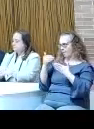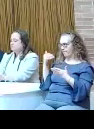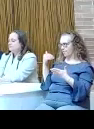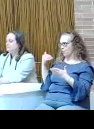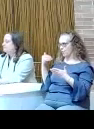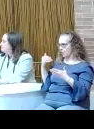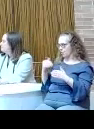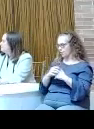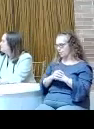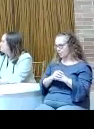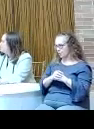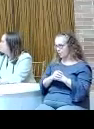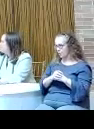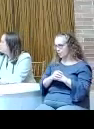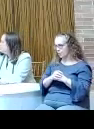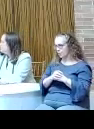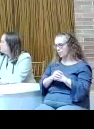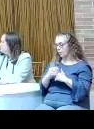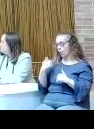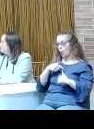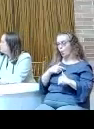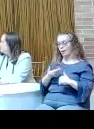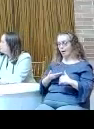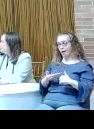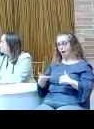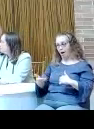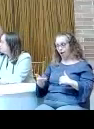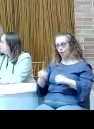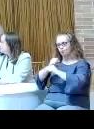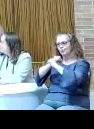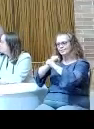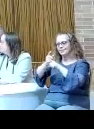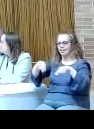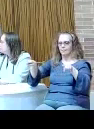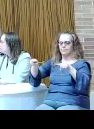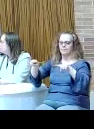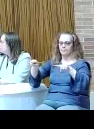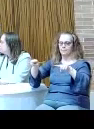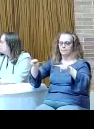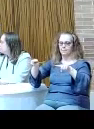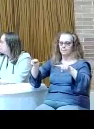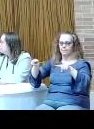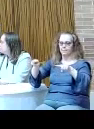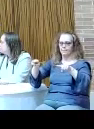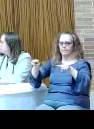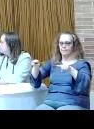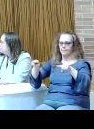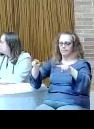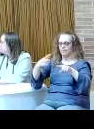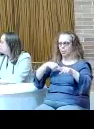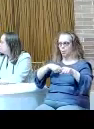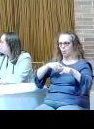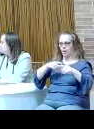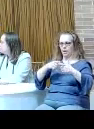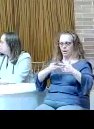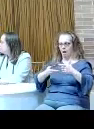that but they're hiring us to protect them as well they're hiring us for them to find a